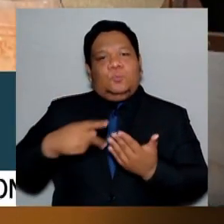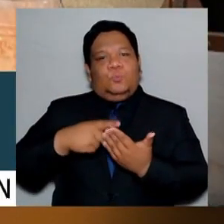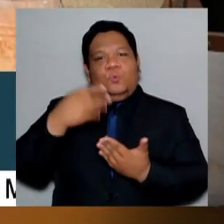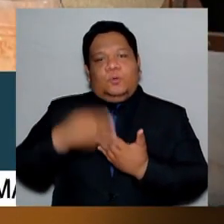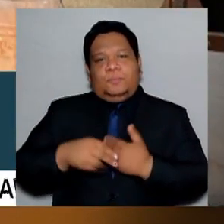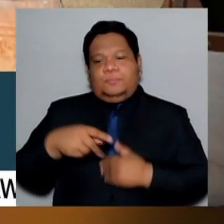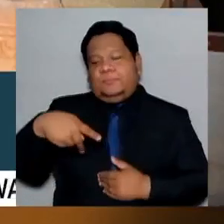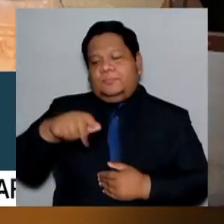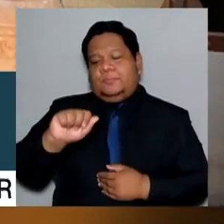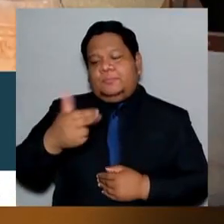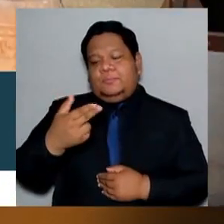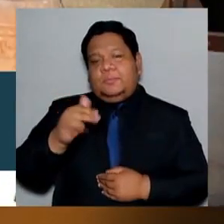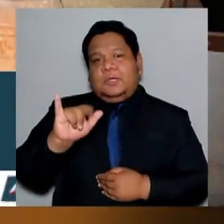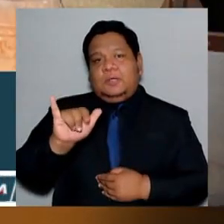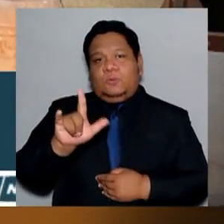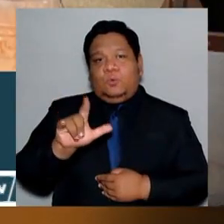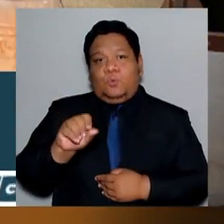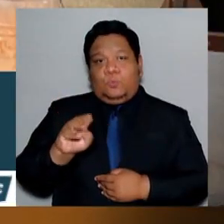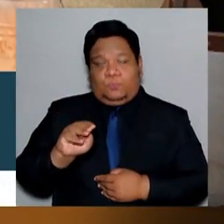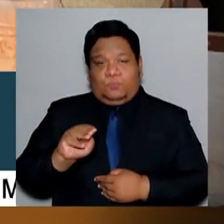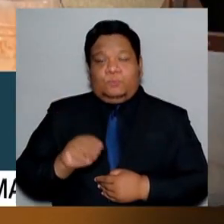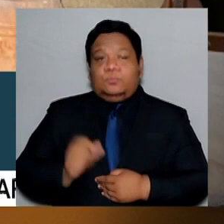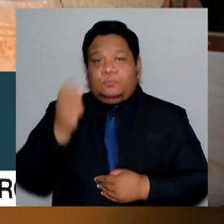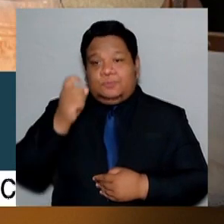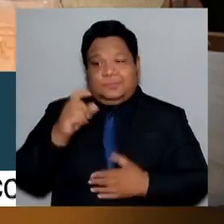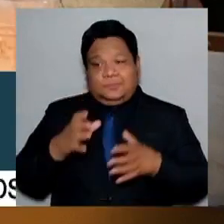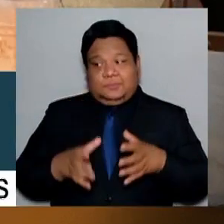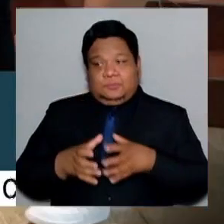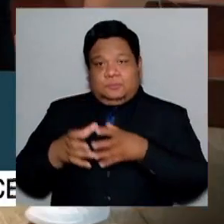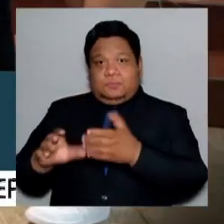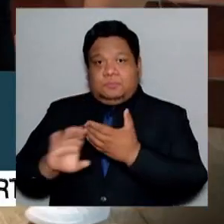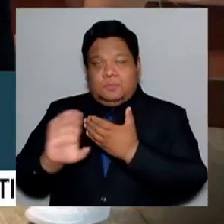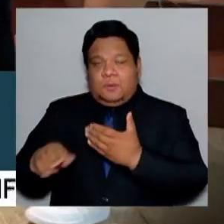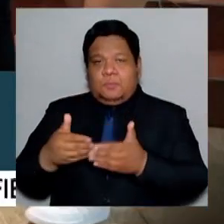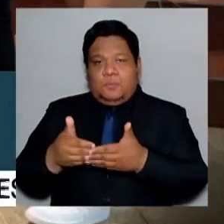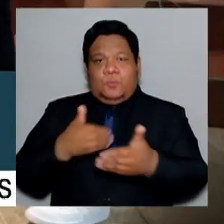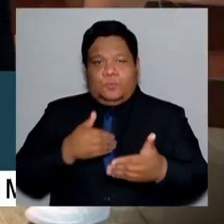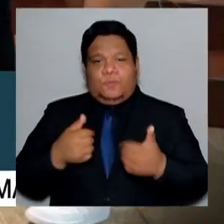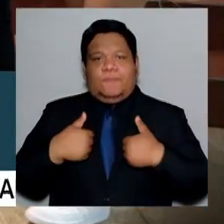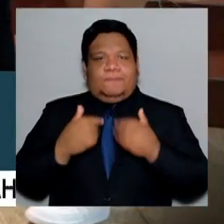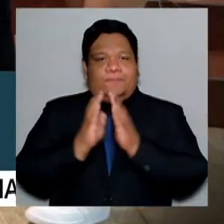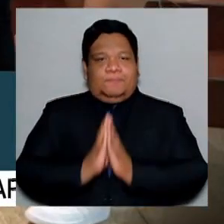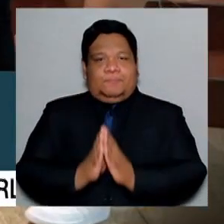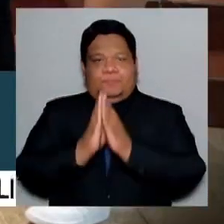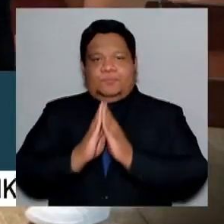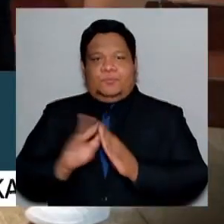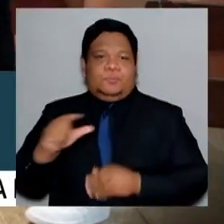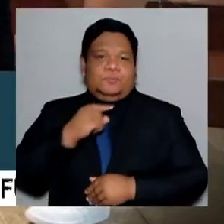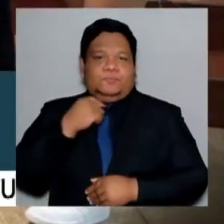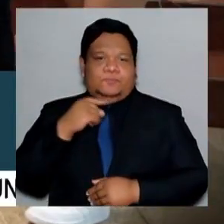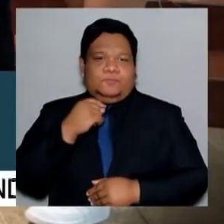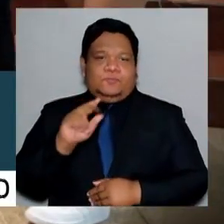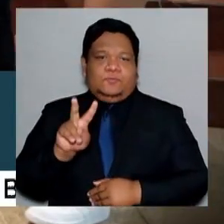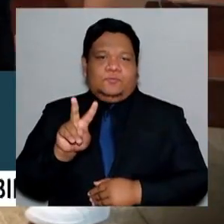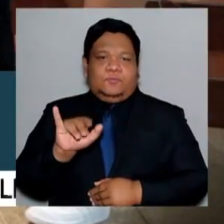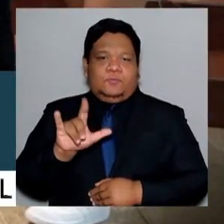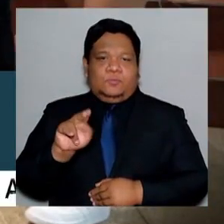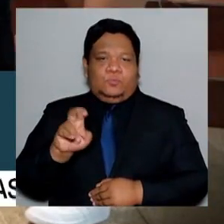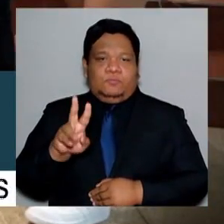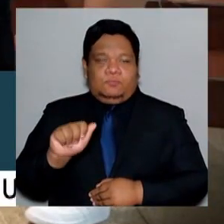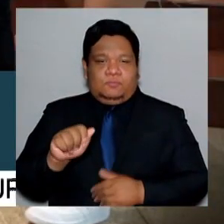Villanueva. Before the urns were turned over, prayers were offered by Father Villanueva for the victims, namely Jaime